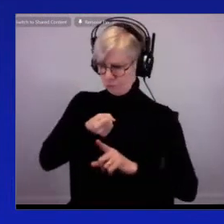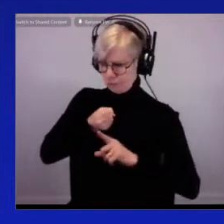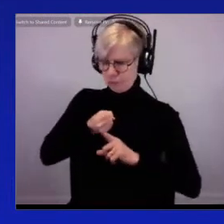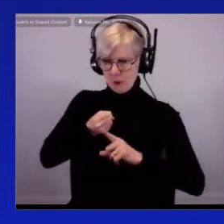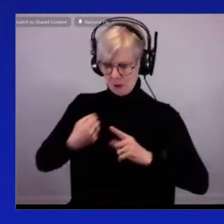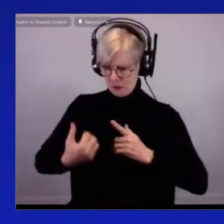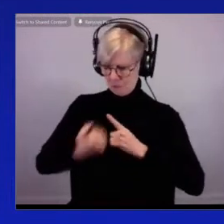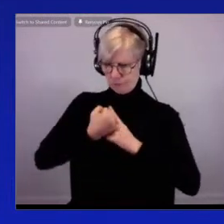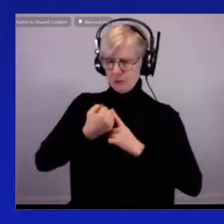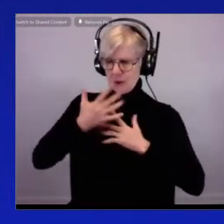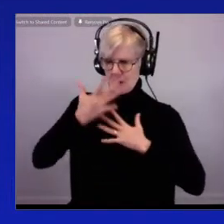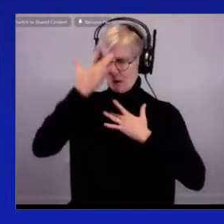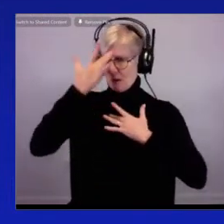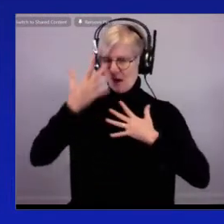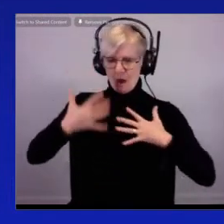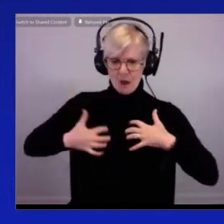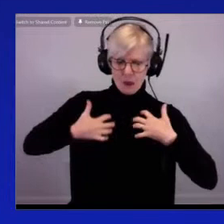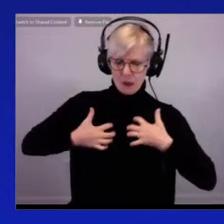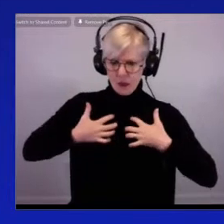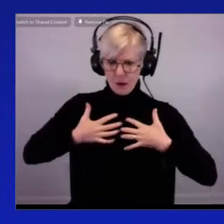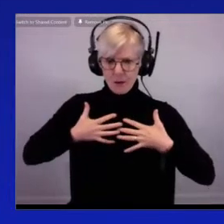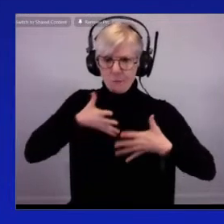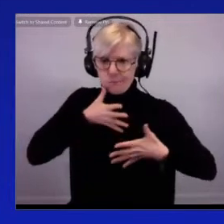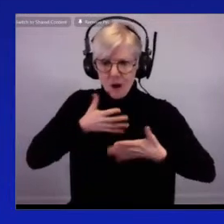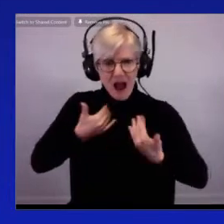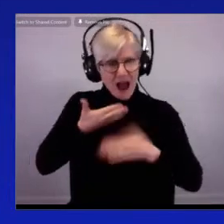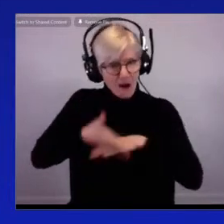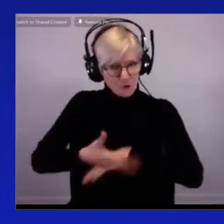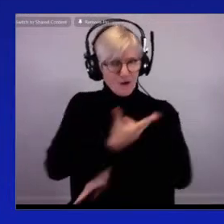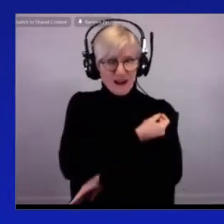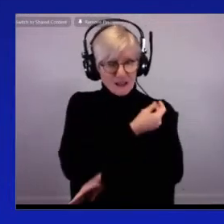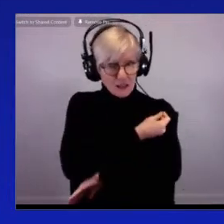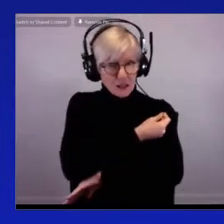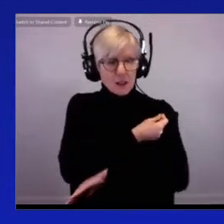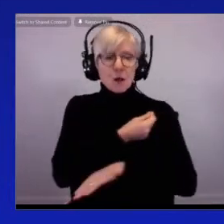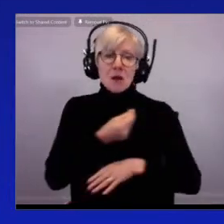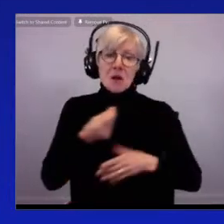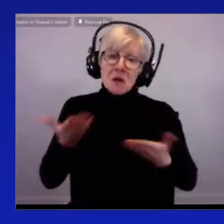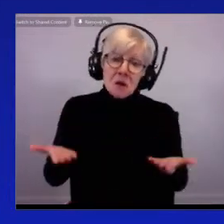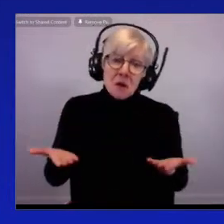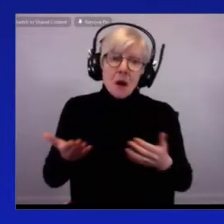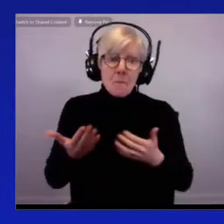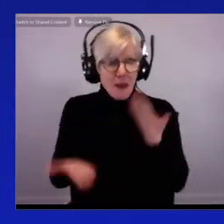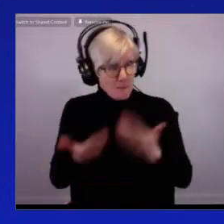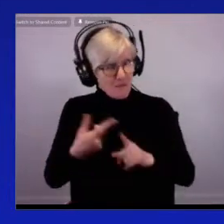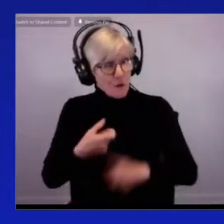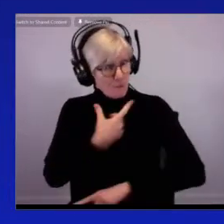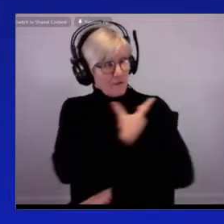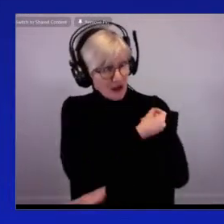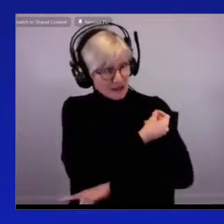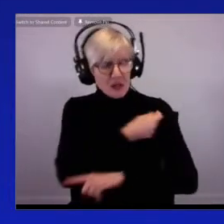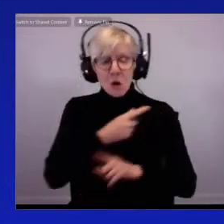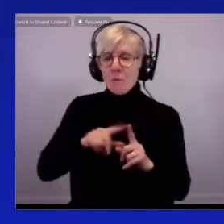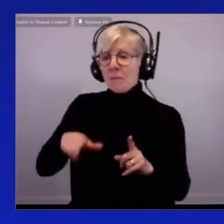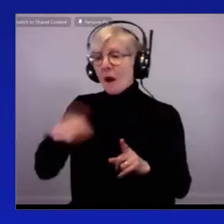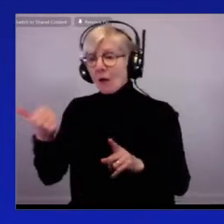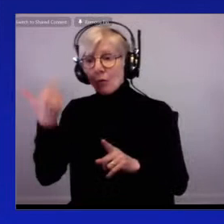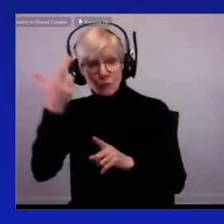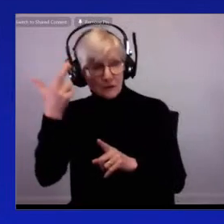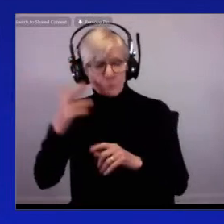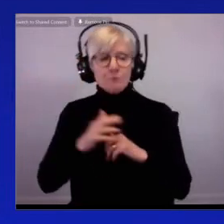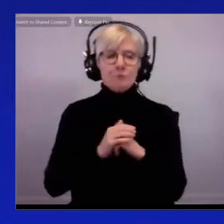or unexpected health effect after someone receives a vaccine that may or may not be caused by the vaccine. So